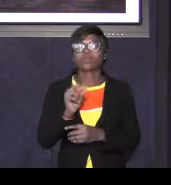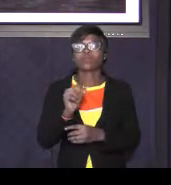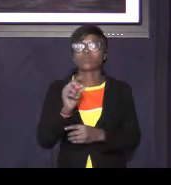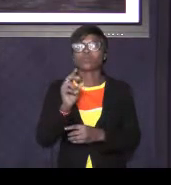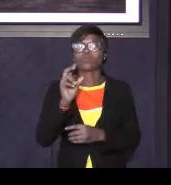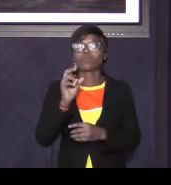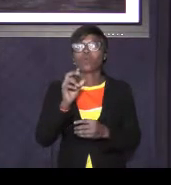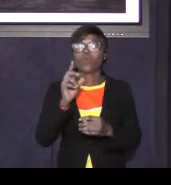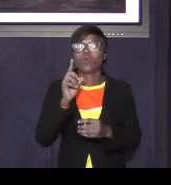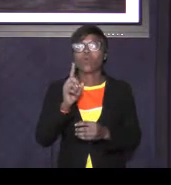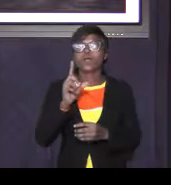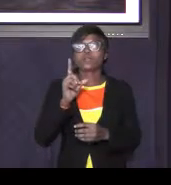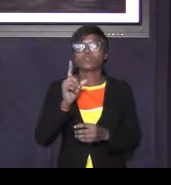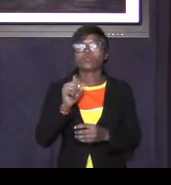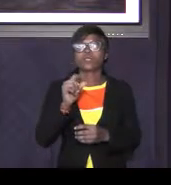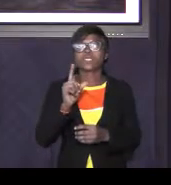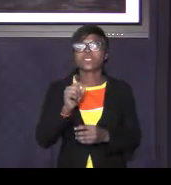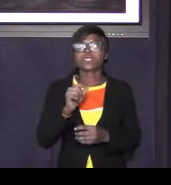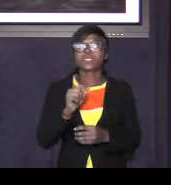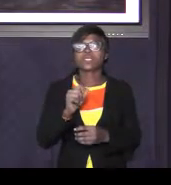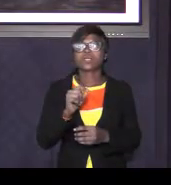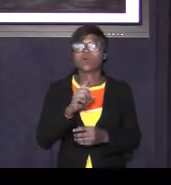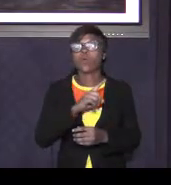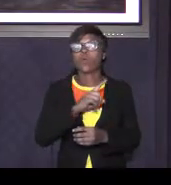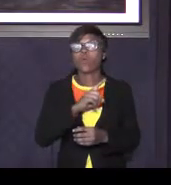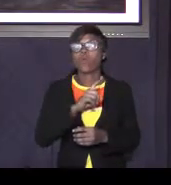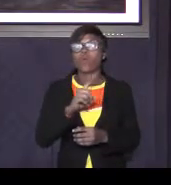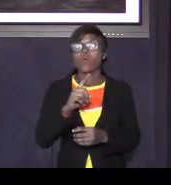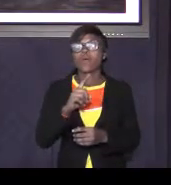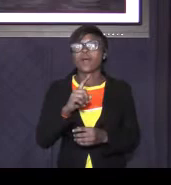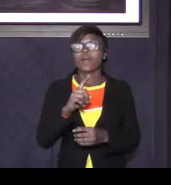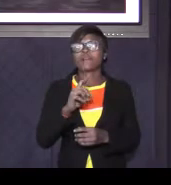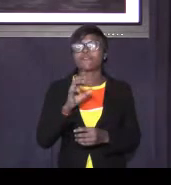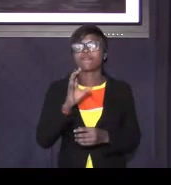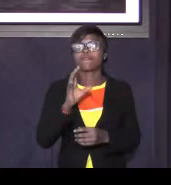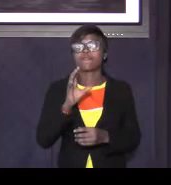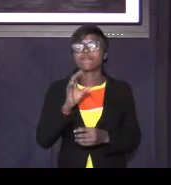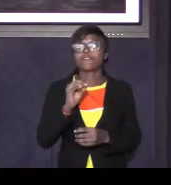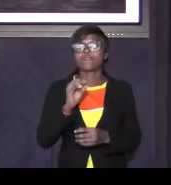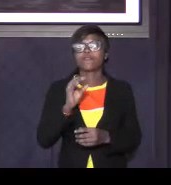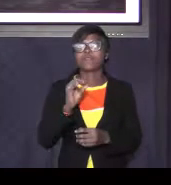120 centimeters squares. I'm sorry, 150 centimeters squares.